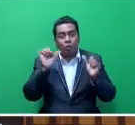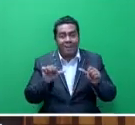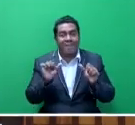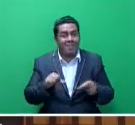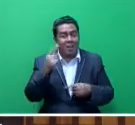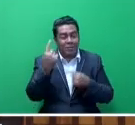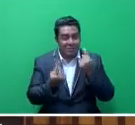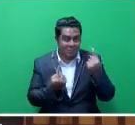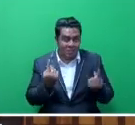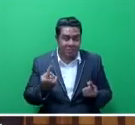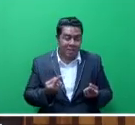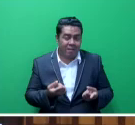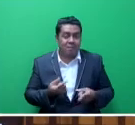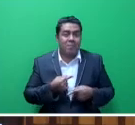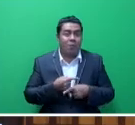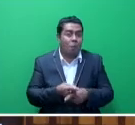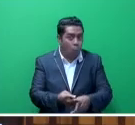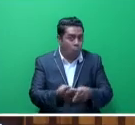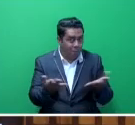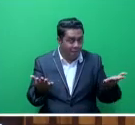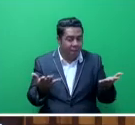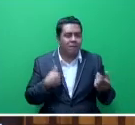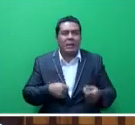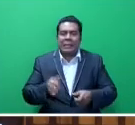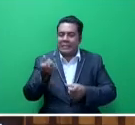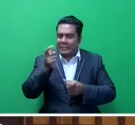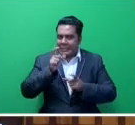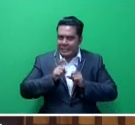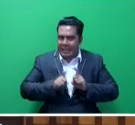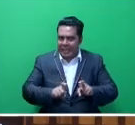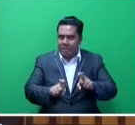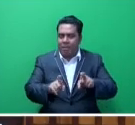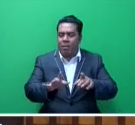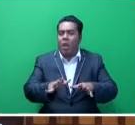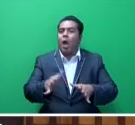ourselves and pave the way to a sustainable and